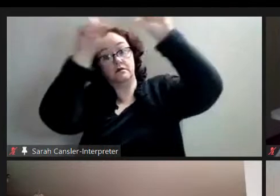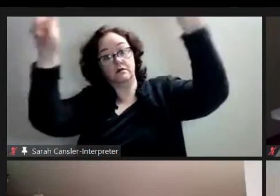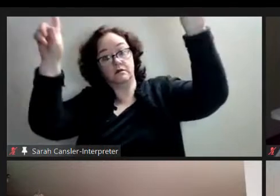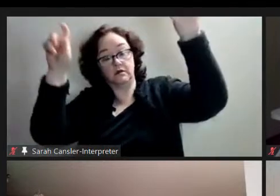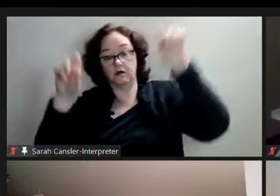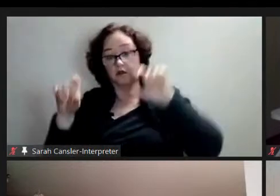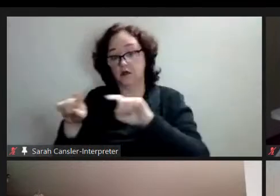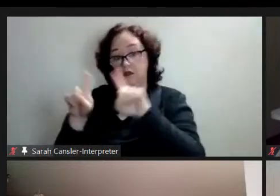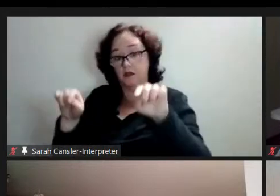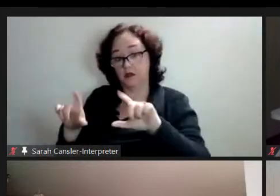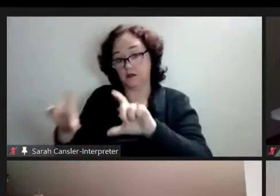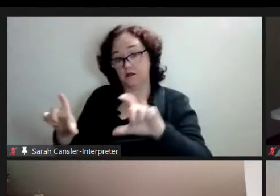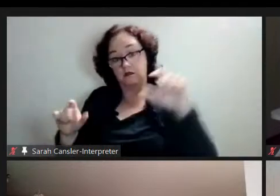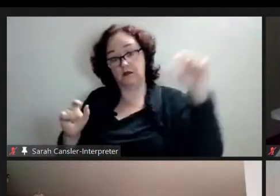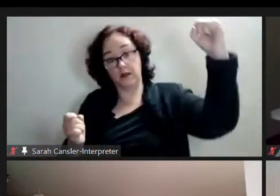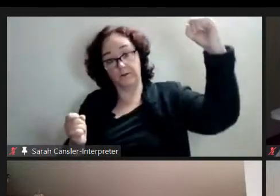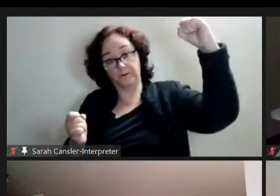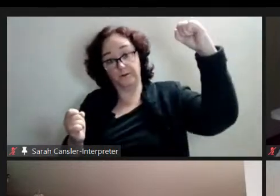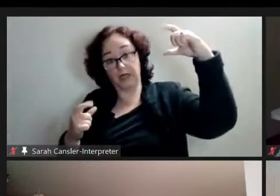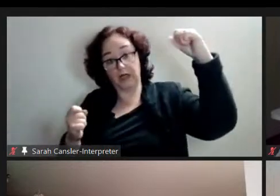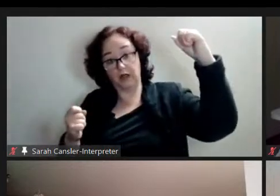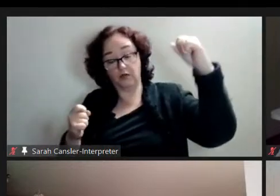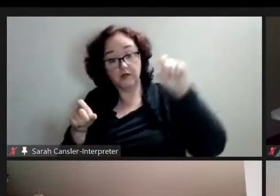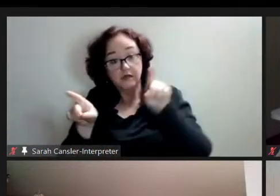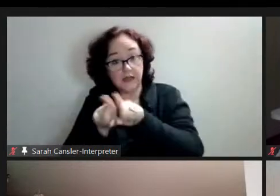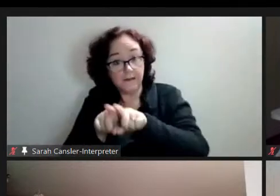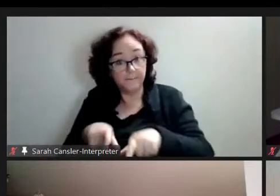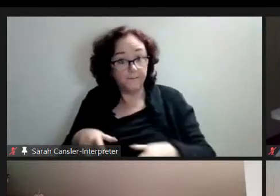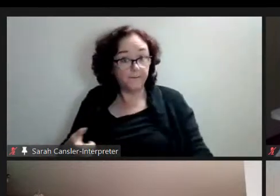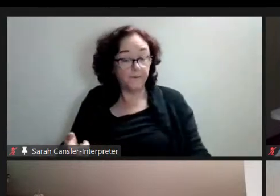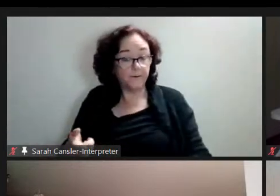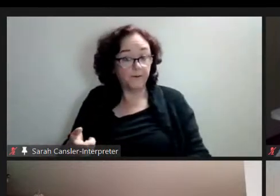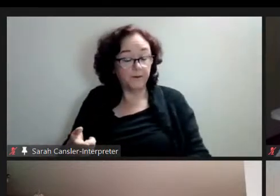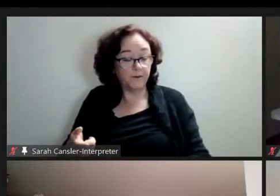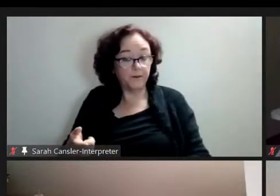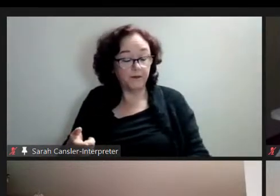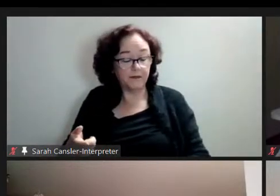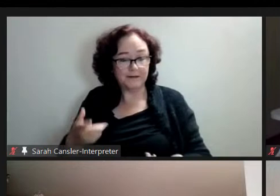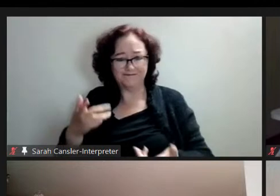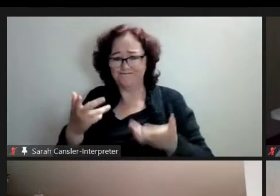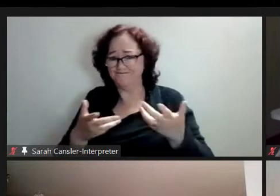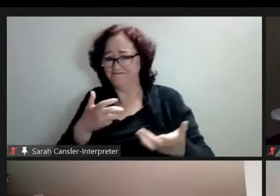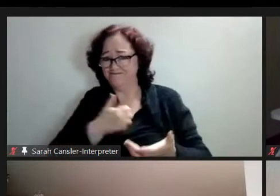when the other display gets shown? If I do apologize if that's okay.